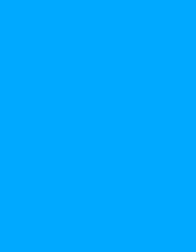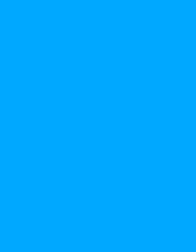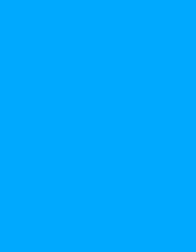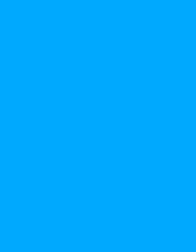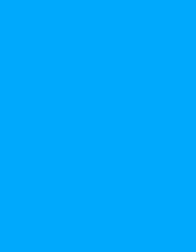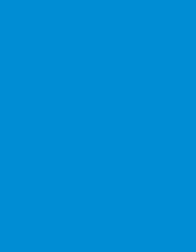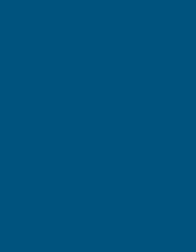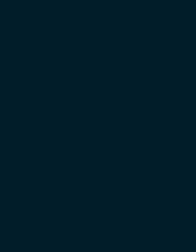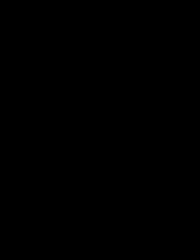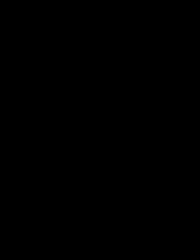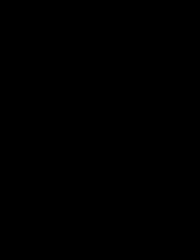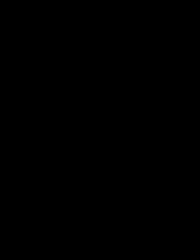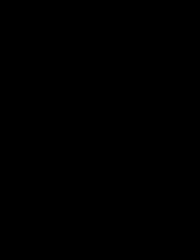Thank you.